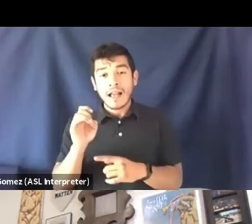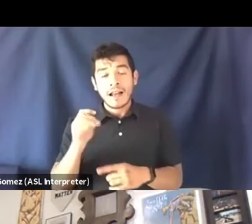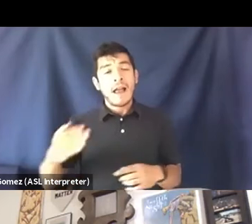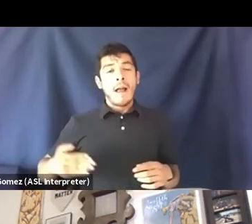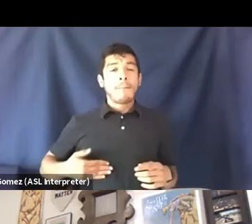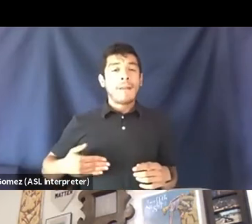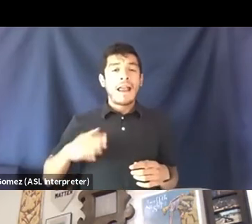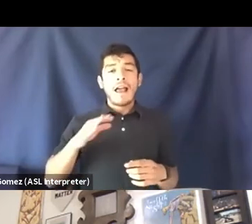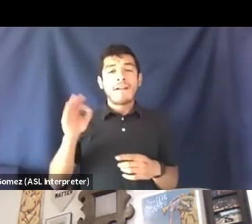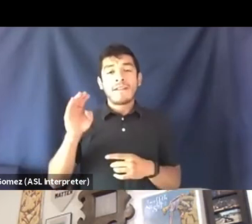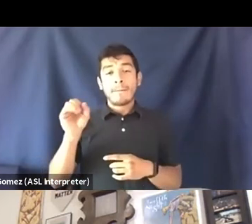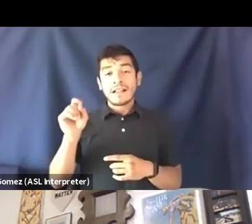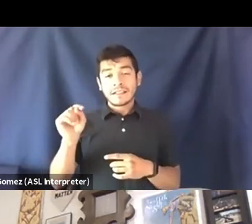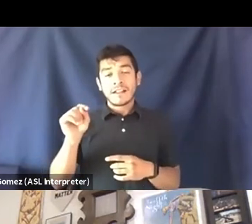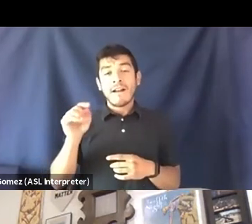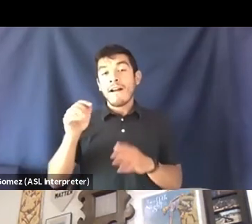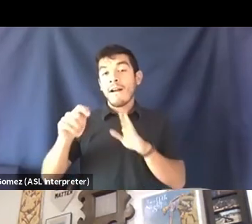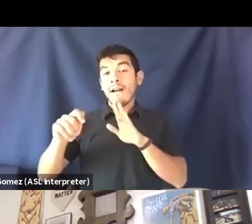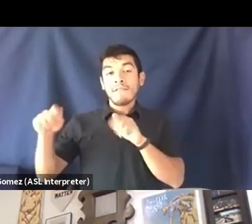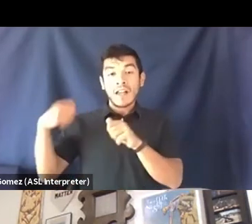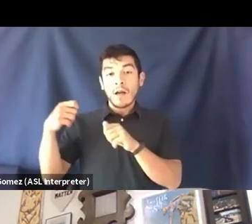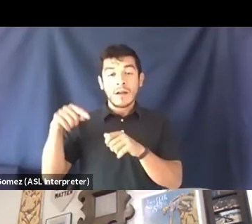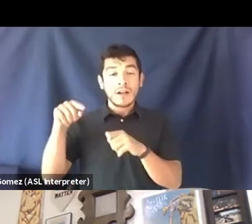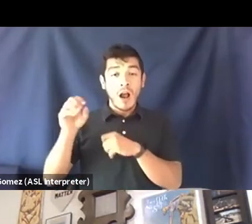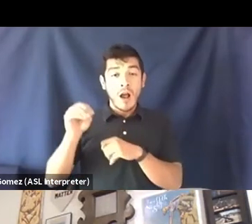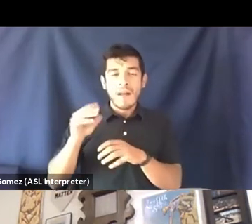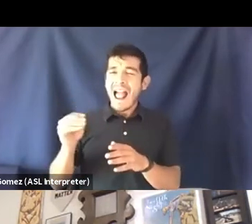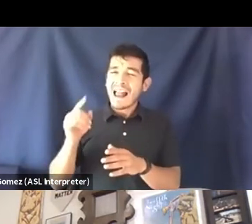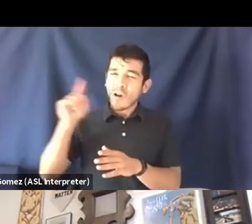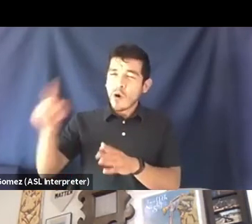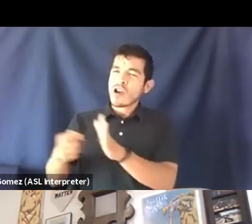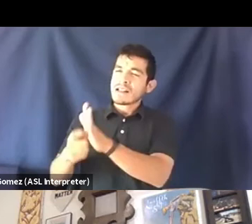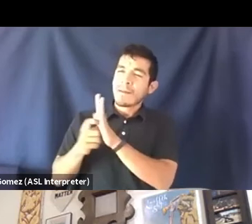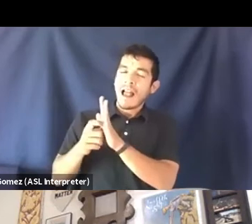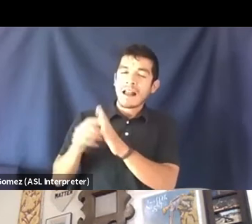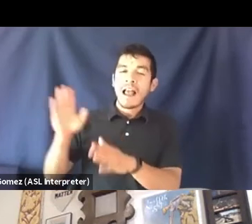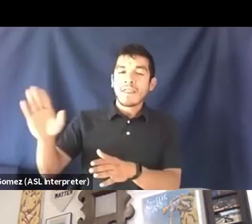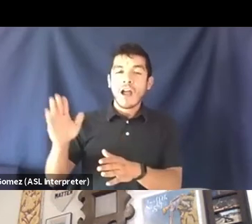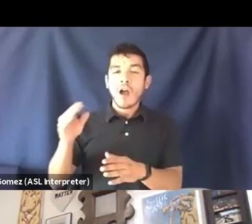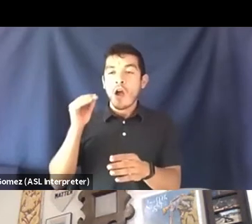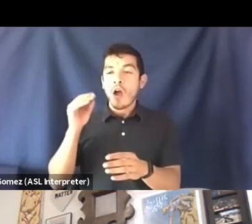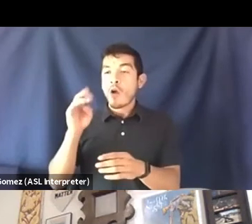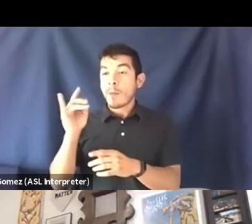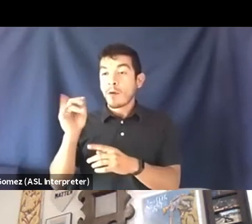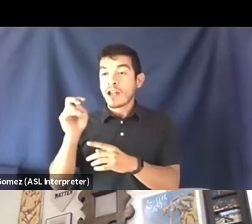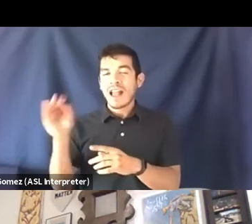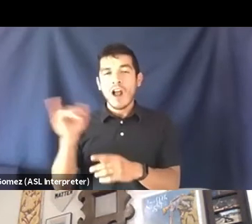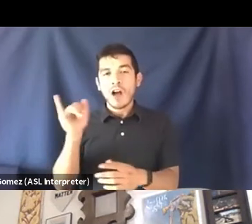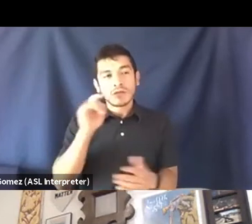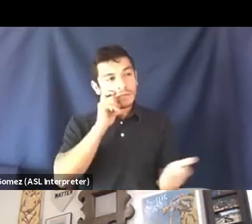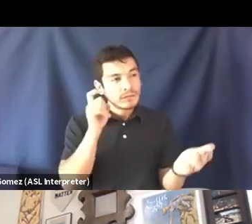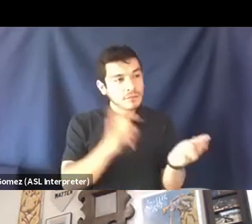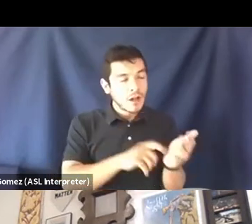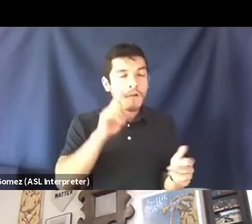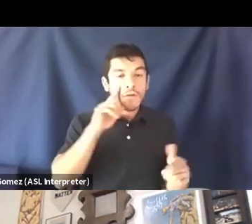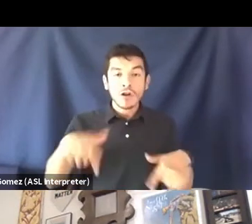bellyofthebeastfilm.com, and sign the petition demanding reparations as well as notification of survivors in California. And this hopefully will serve